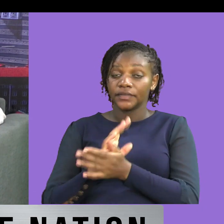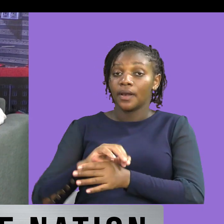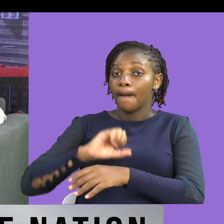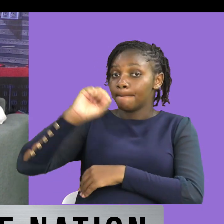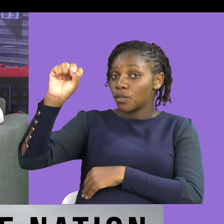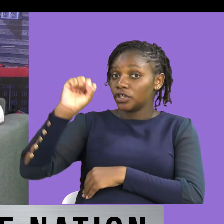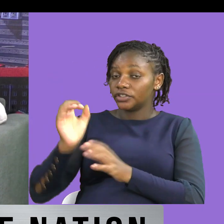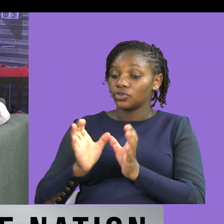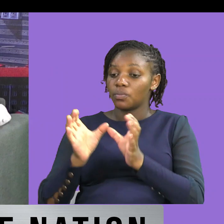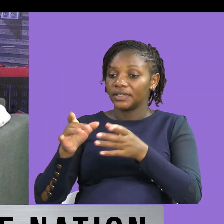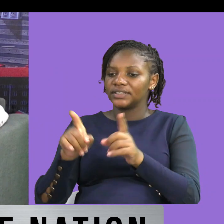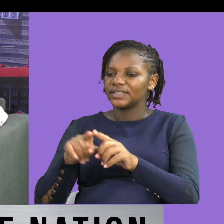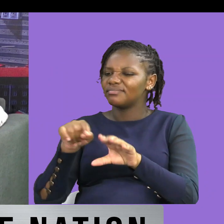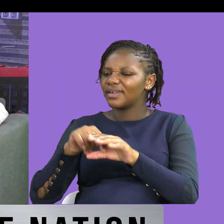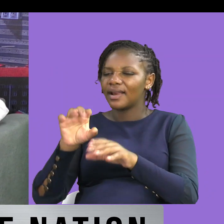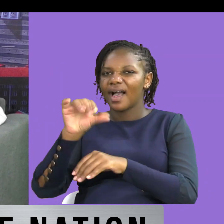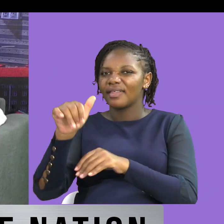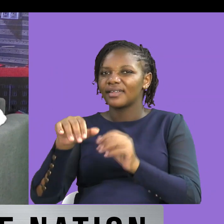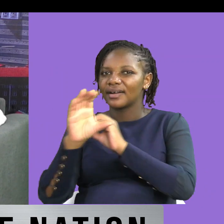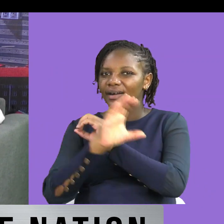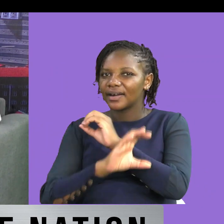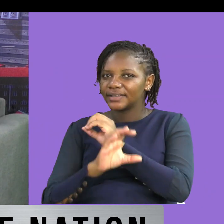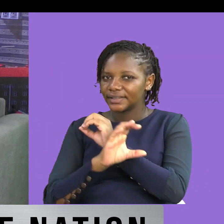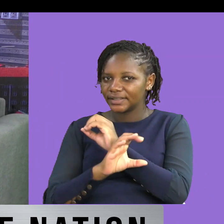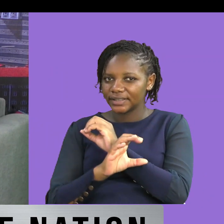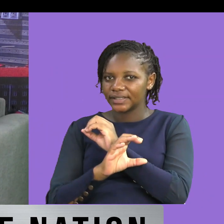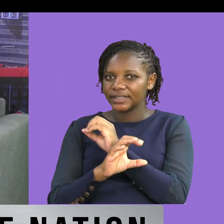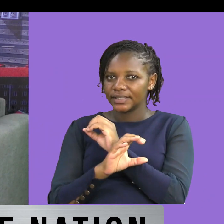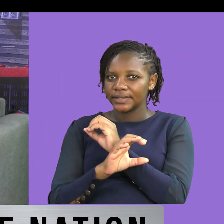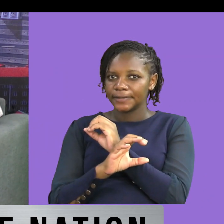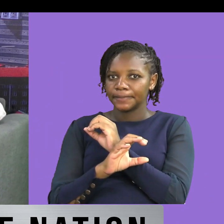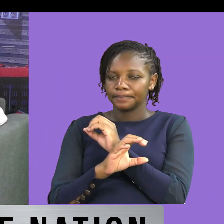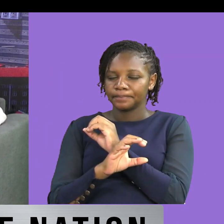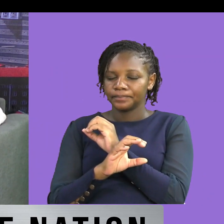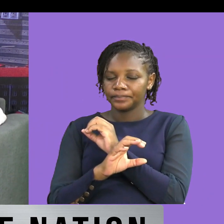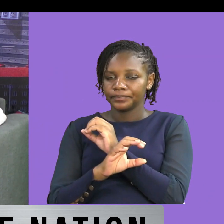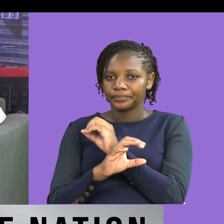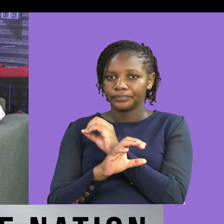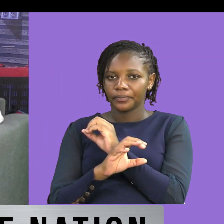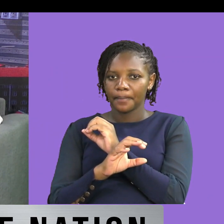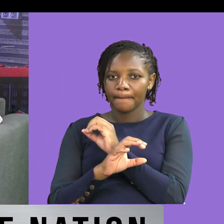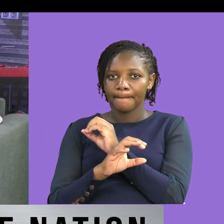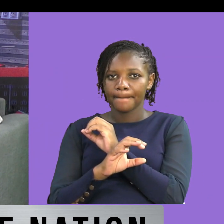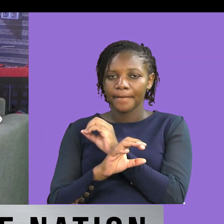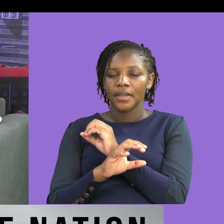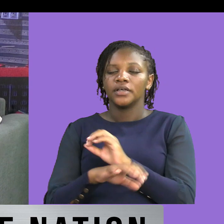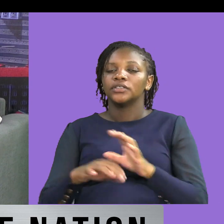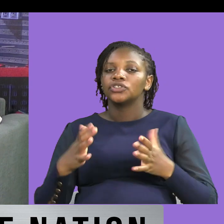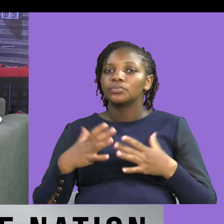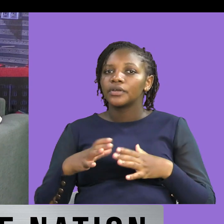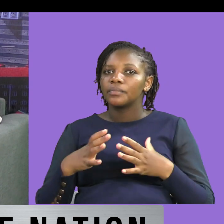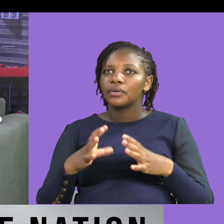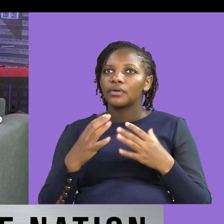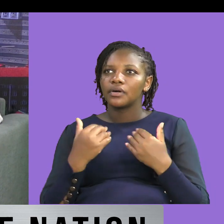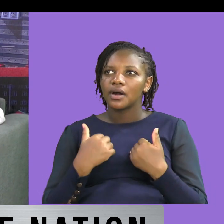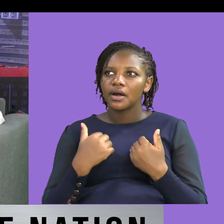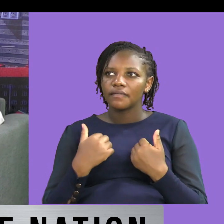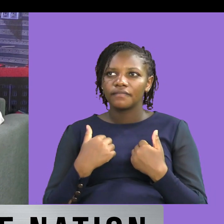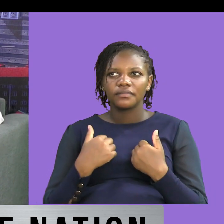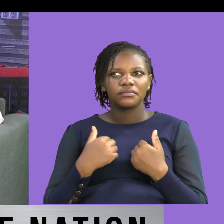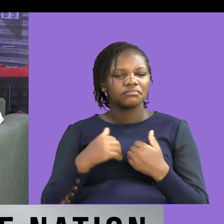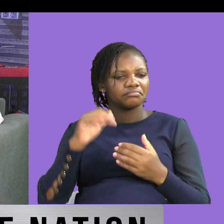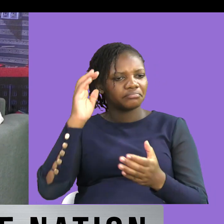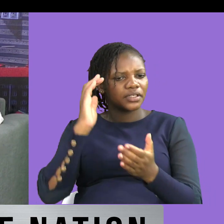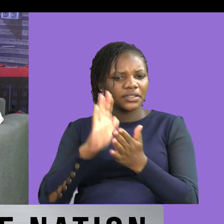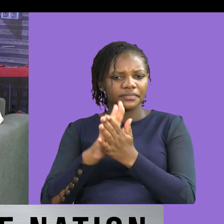political parties, even in other countries, even in the US, took time to really shape up to what they are. So people have